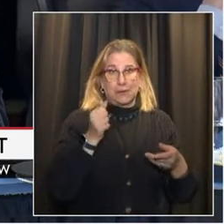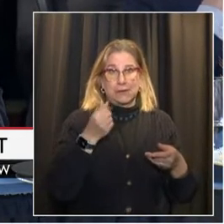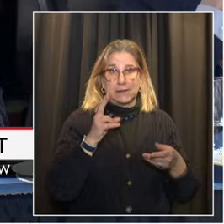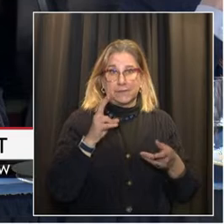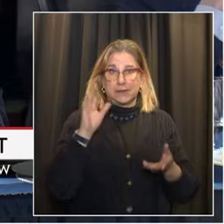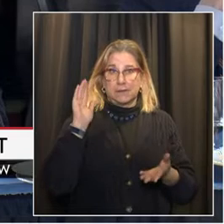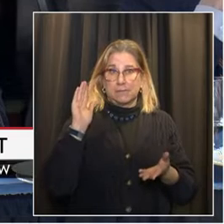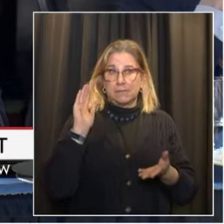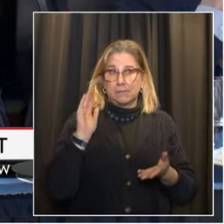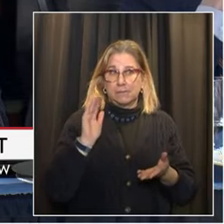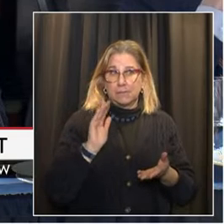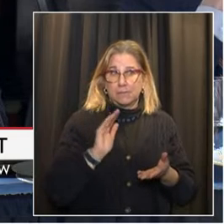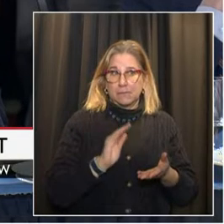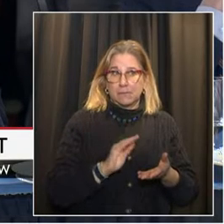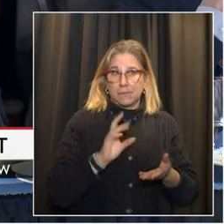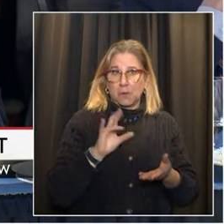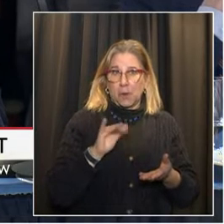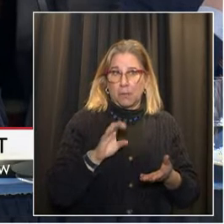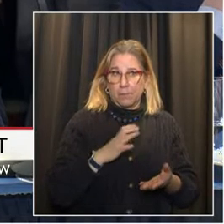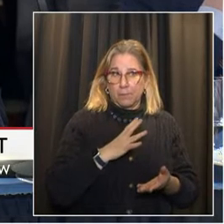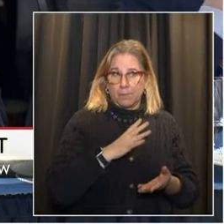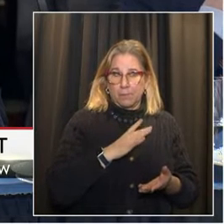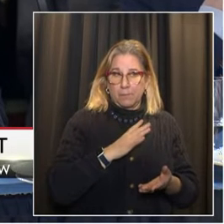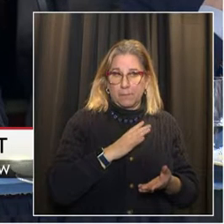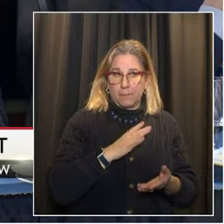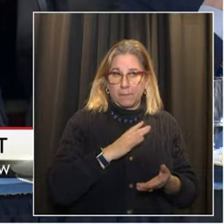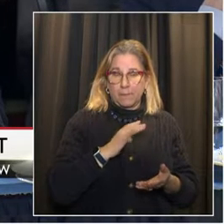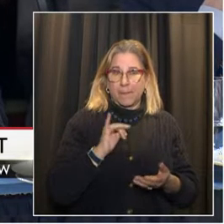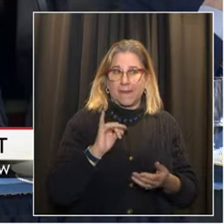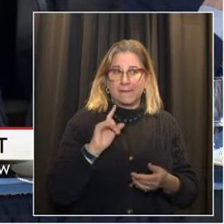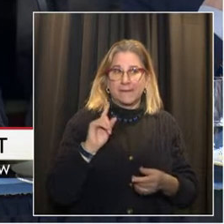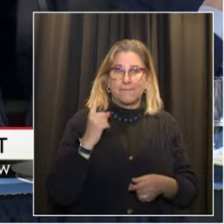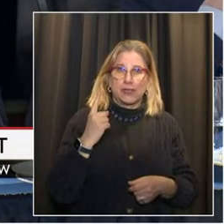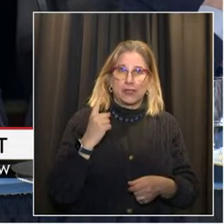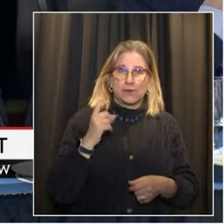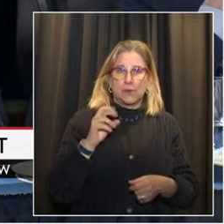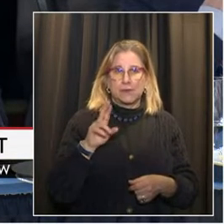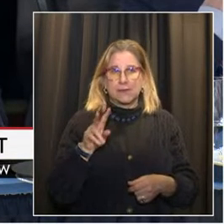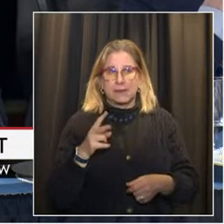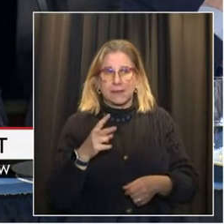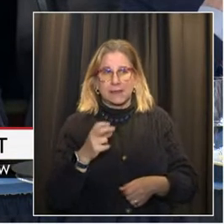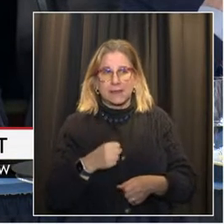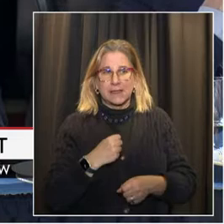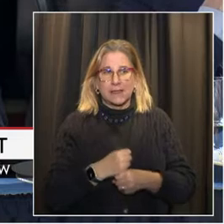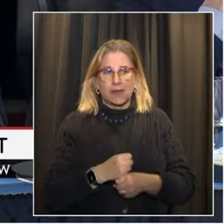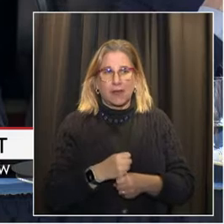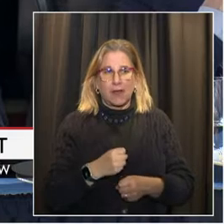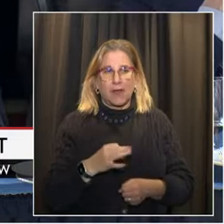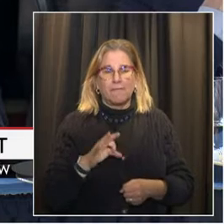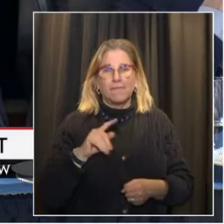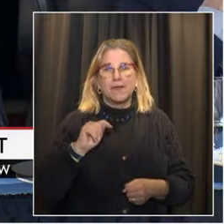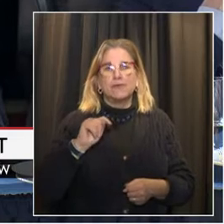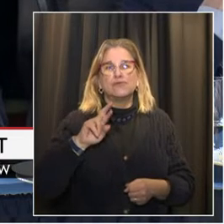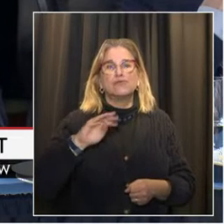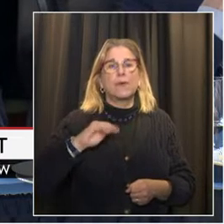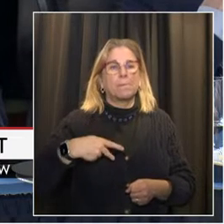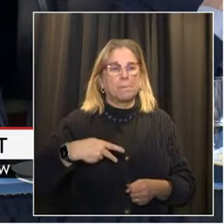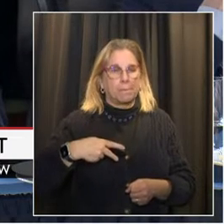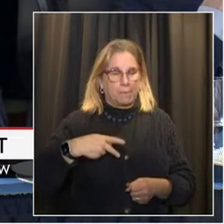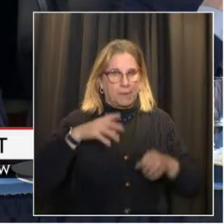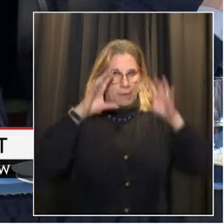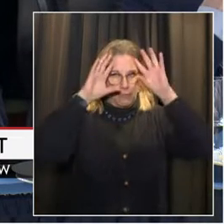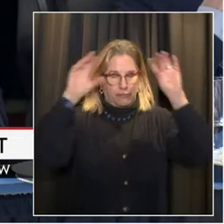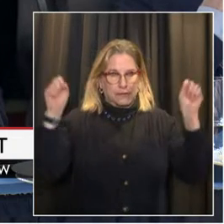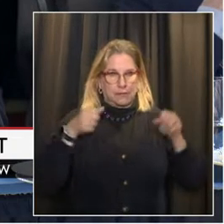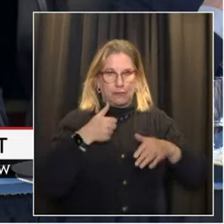do the math. That's the first year, second year of the Trump administration? I guess insinuation there, and